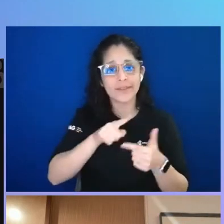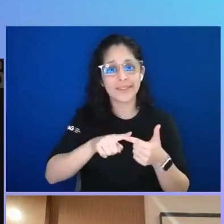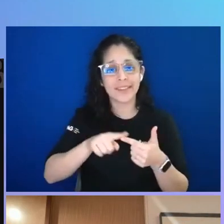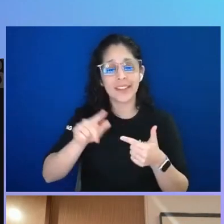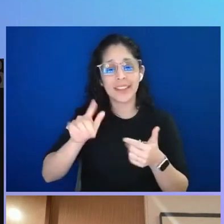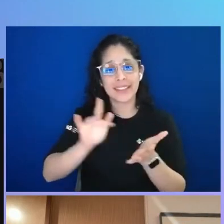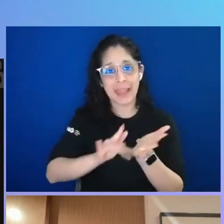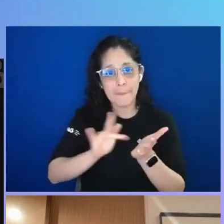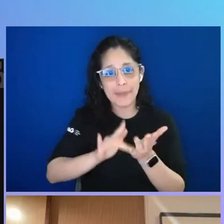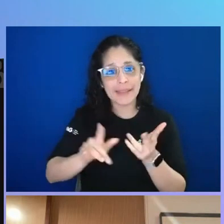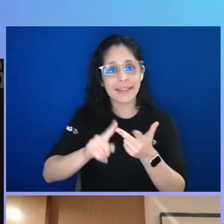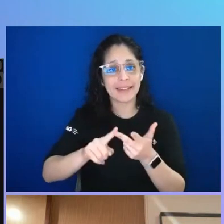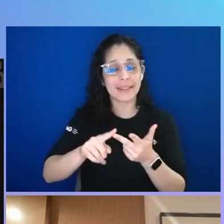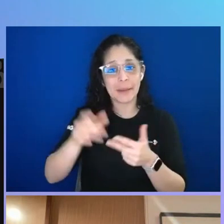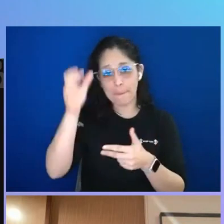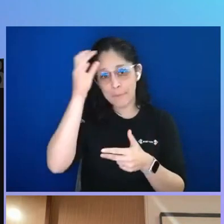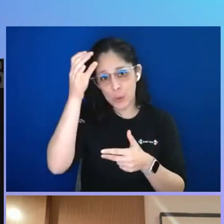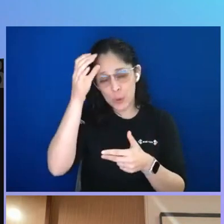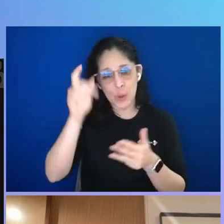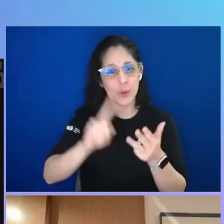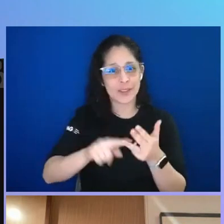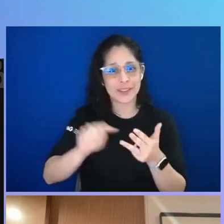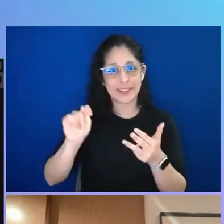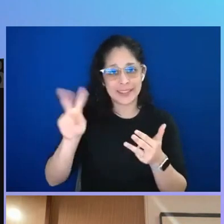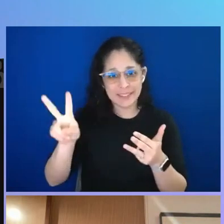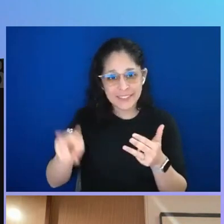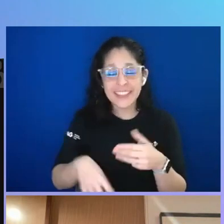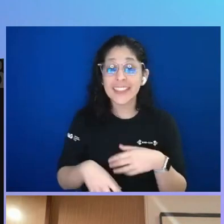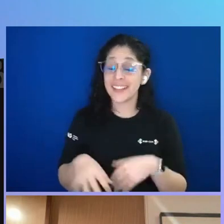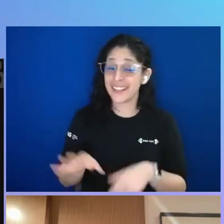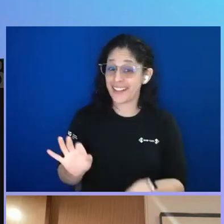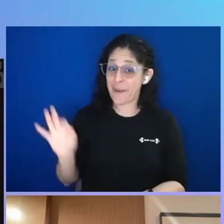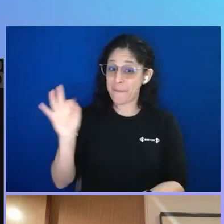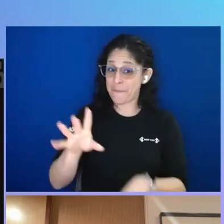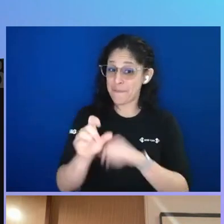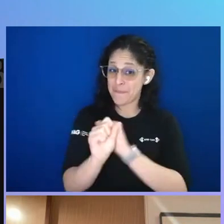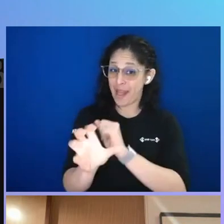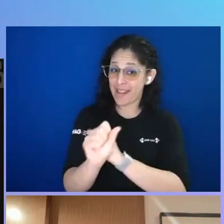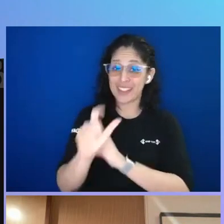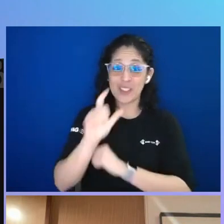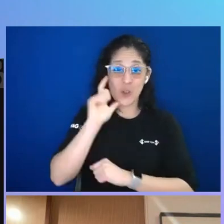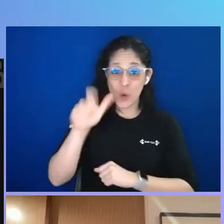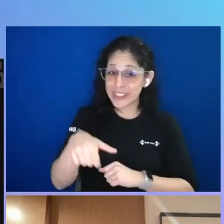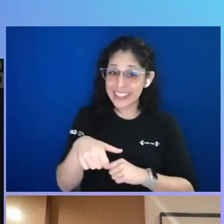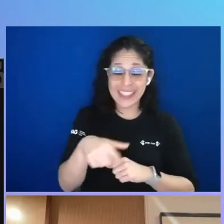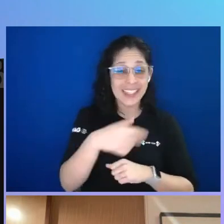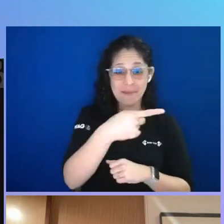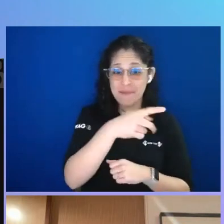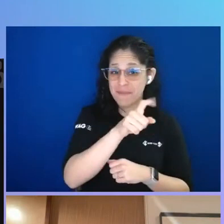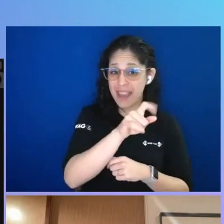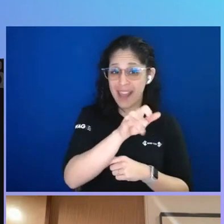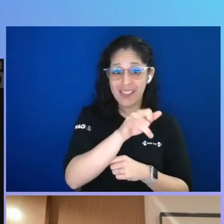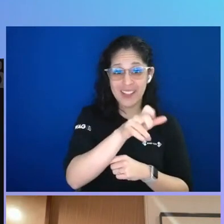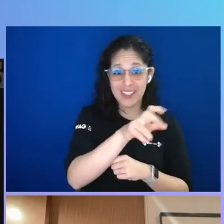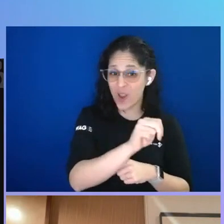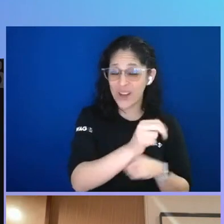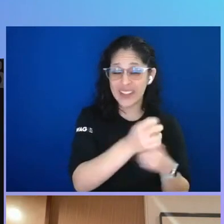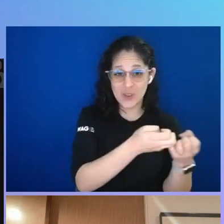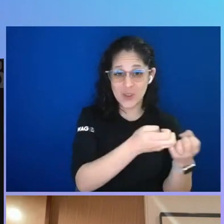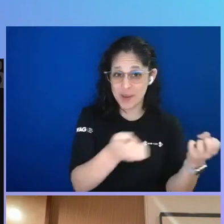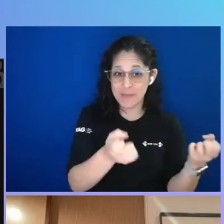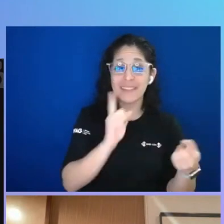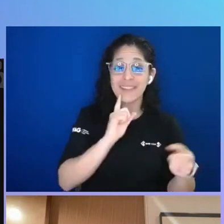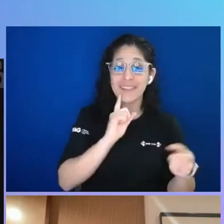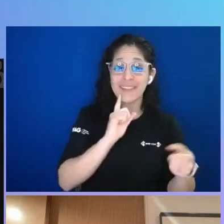even televisions. And shameless plug, you do not need Peloton equipment to access the app. And then finally, there's the